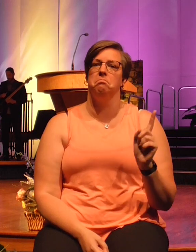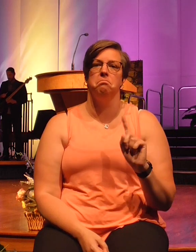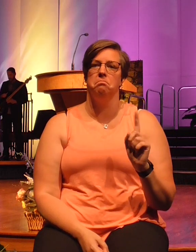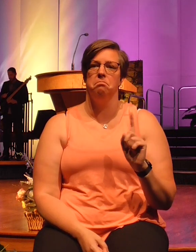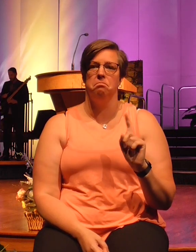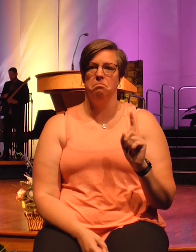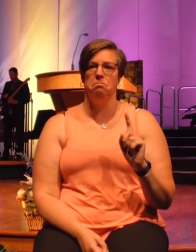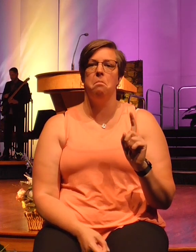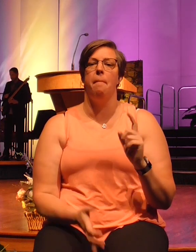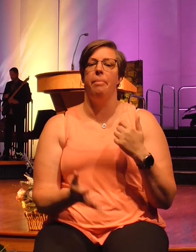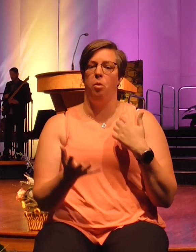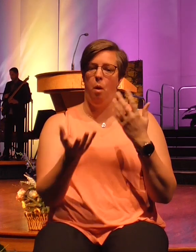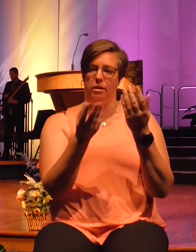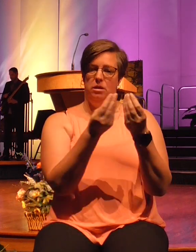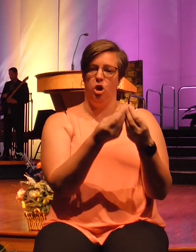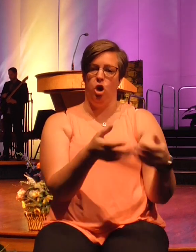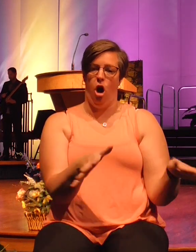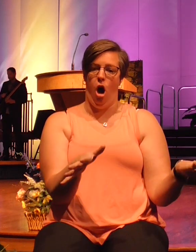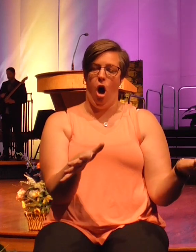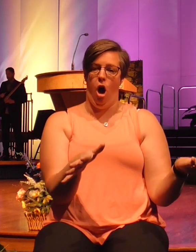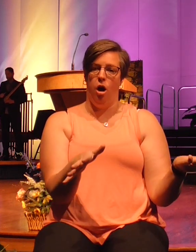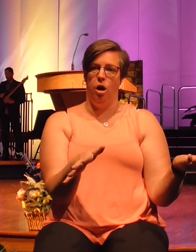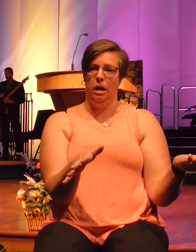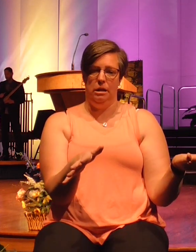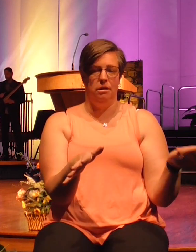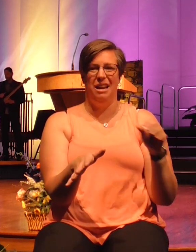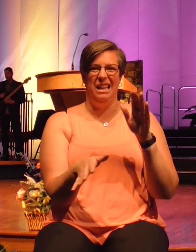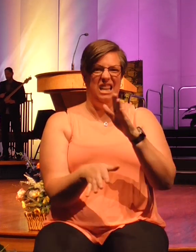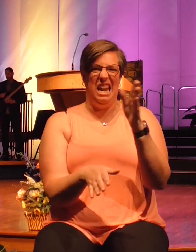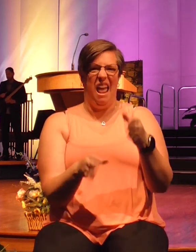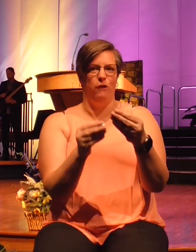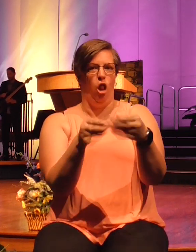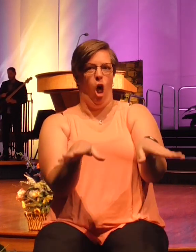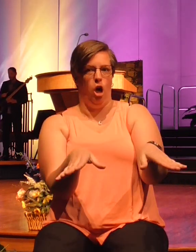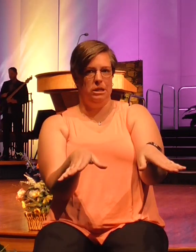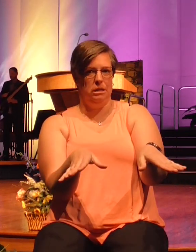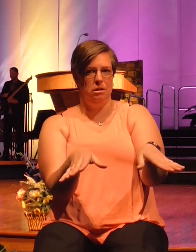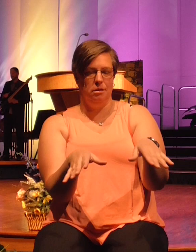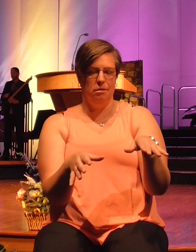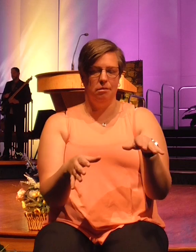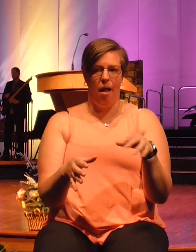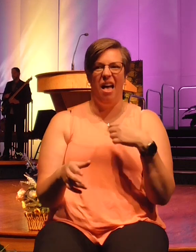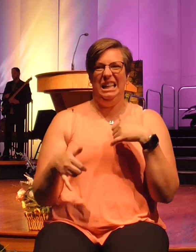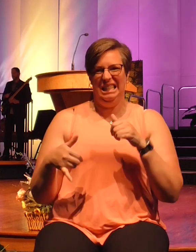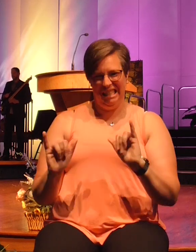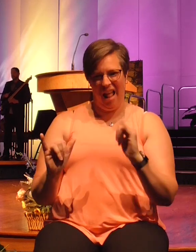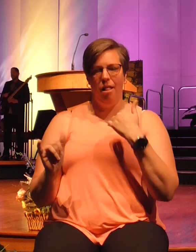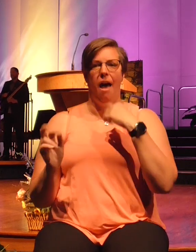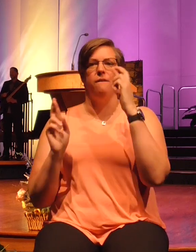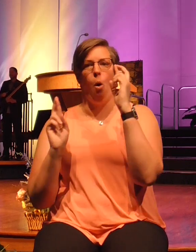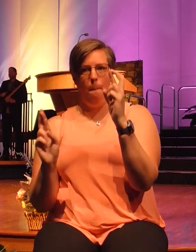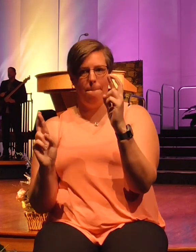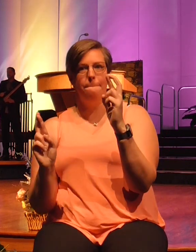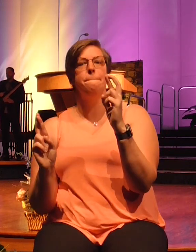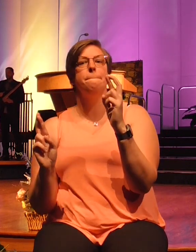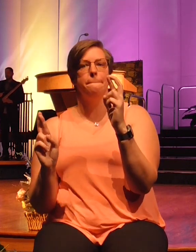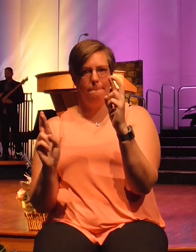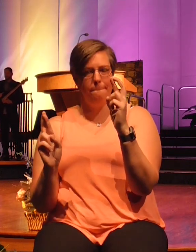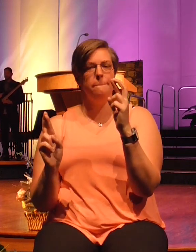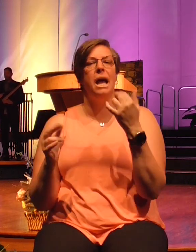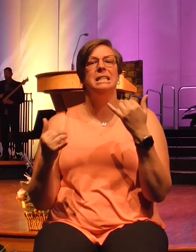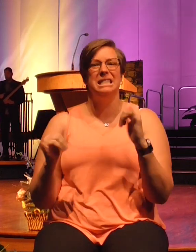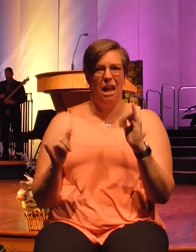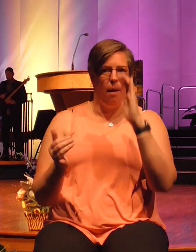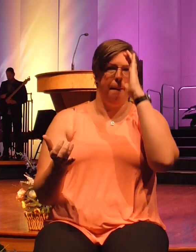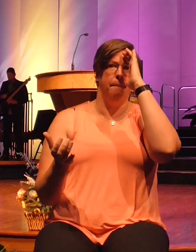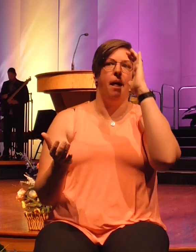gone is never lost. There's still hope in this hook, belief